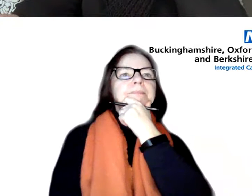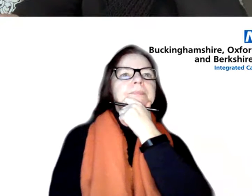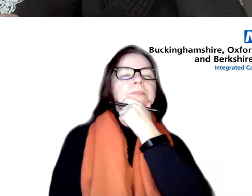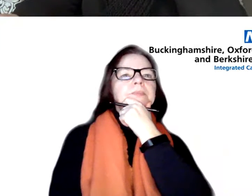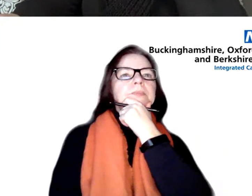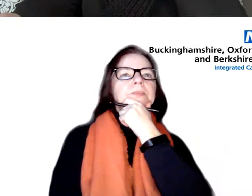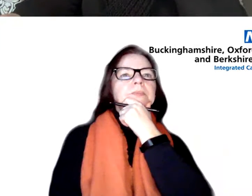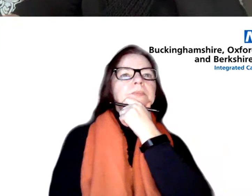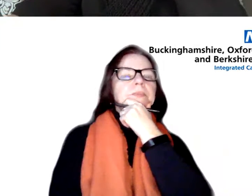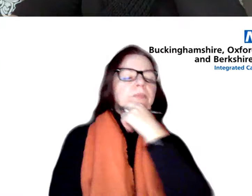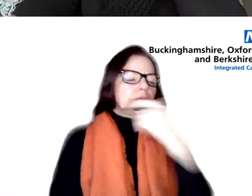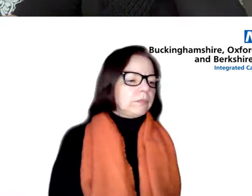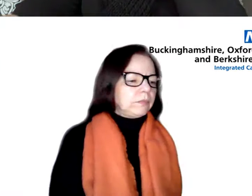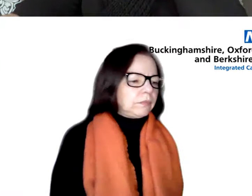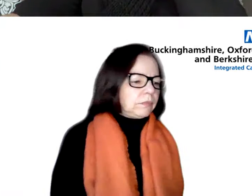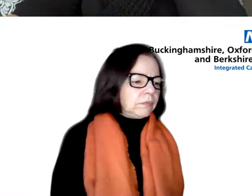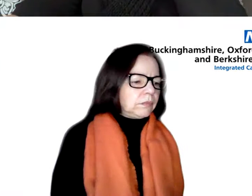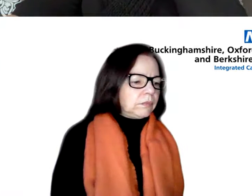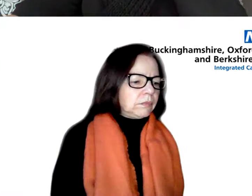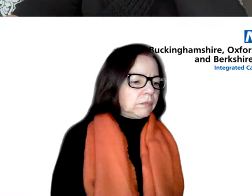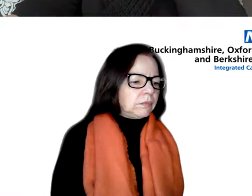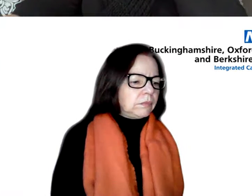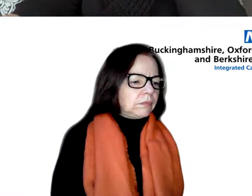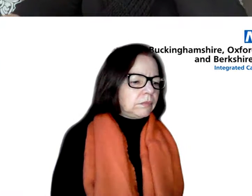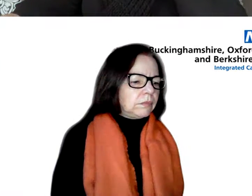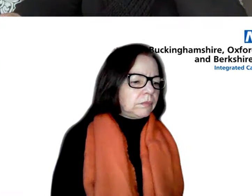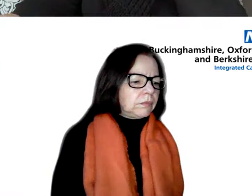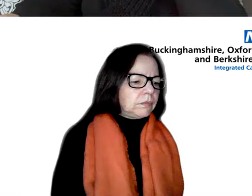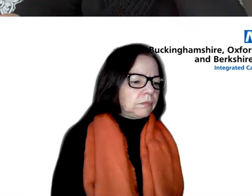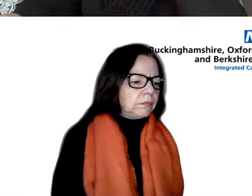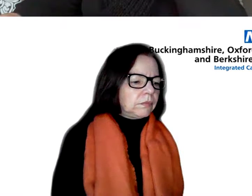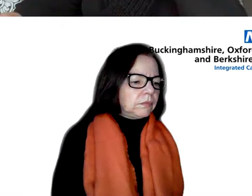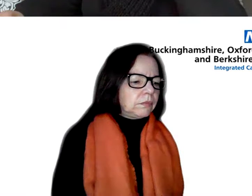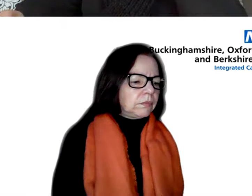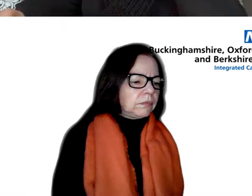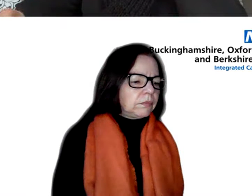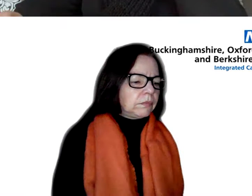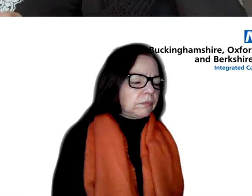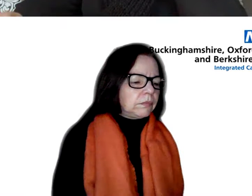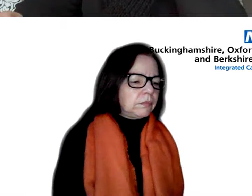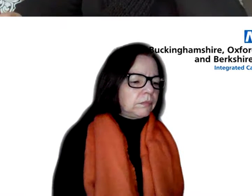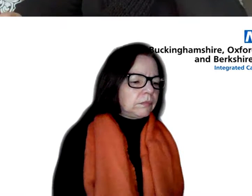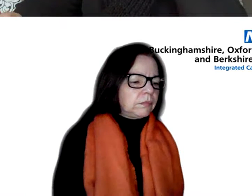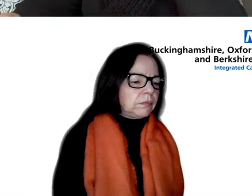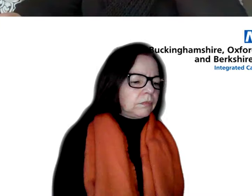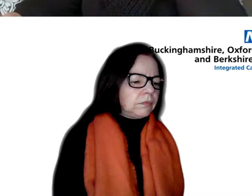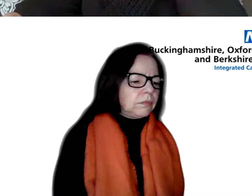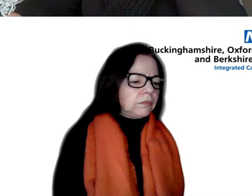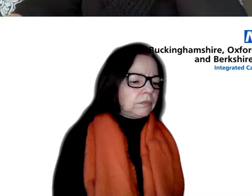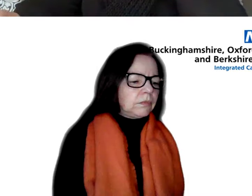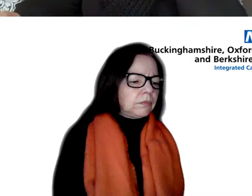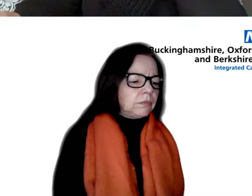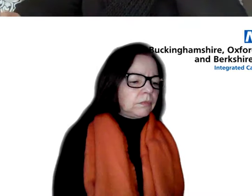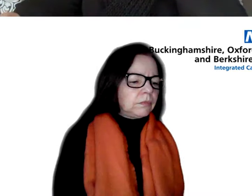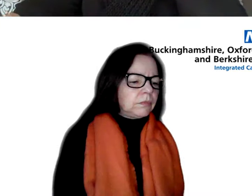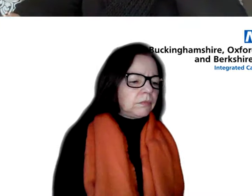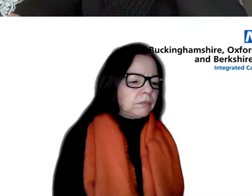be. Yeah, so ongoing costs, you're looking at about £2 per bed per